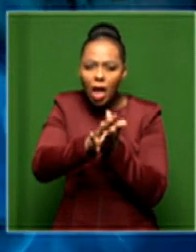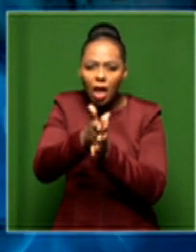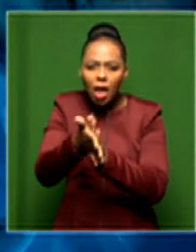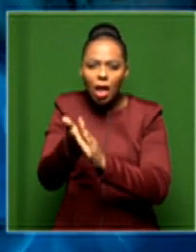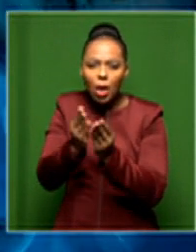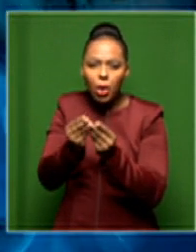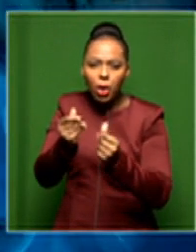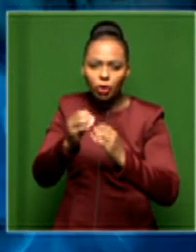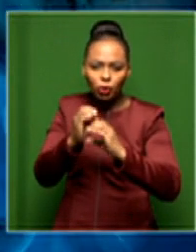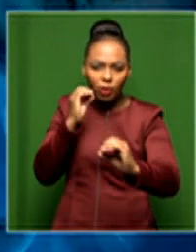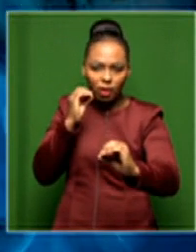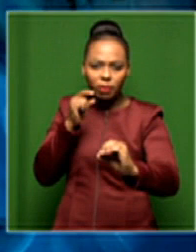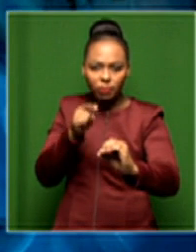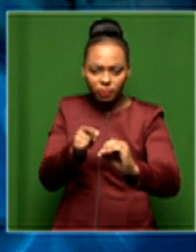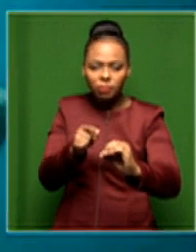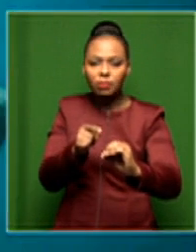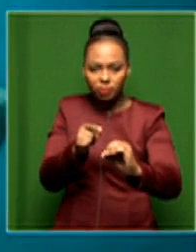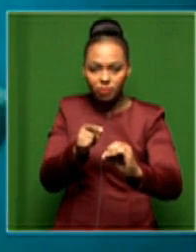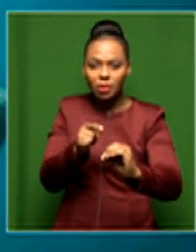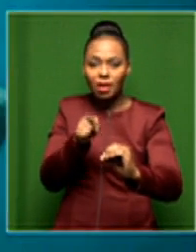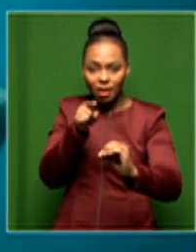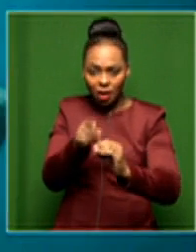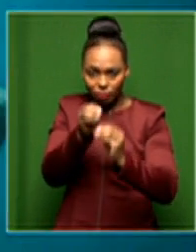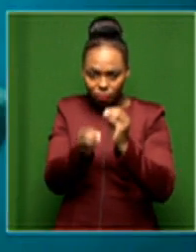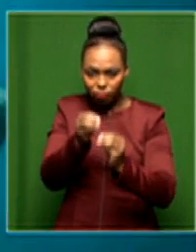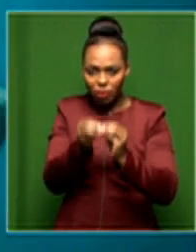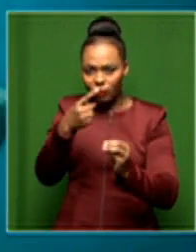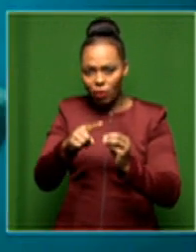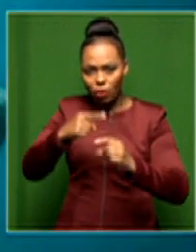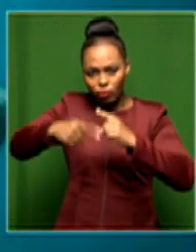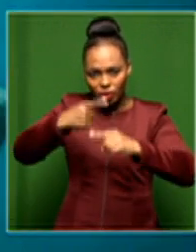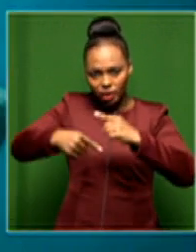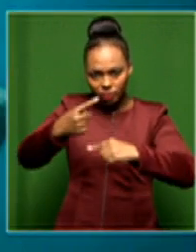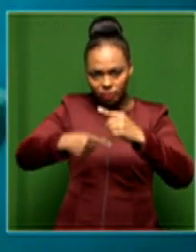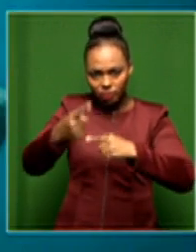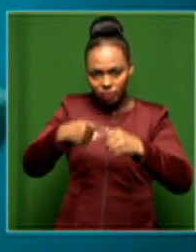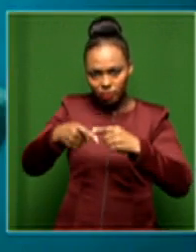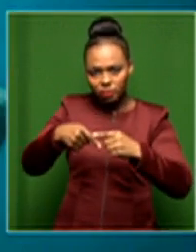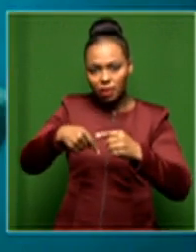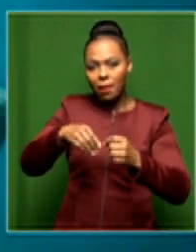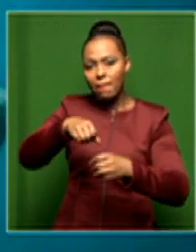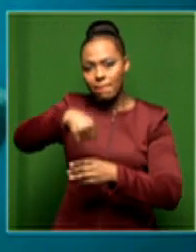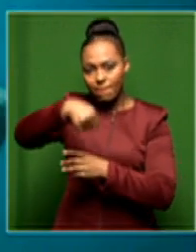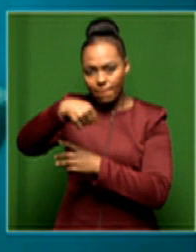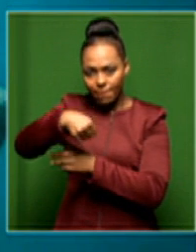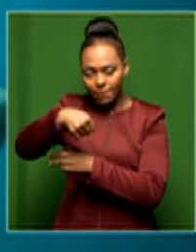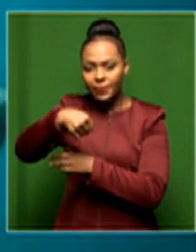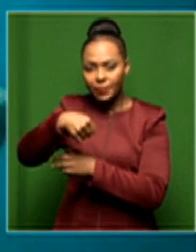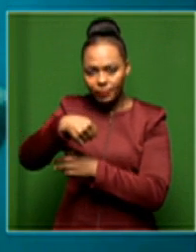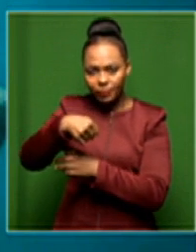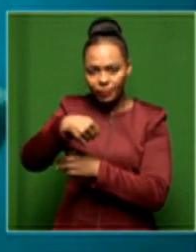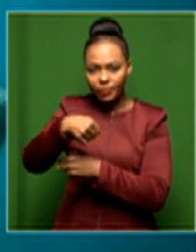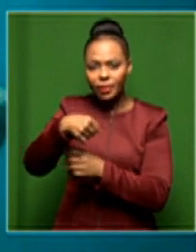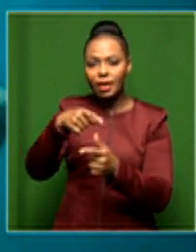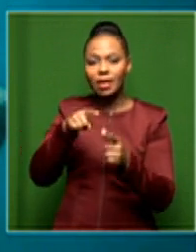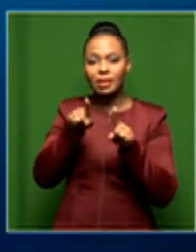and sealed into rolls of bags. Tuffy makes various colors and thicknesses, and the color is determined by